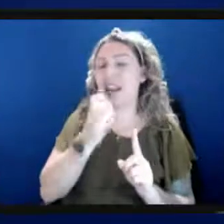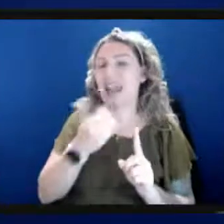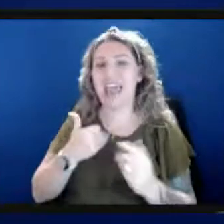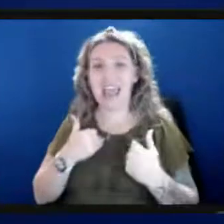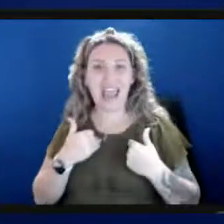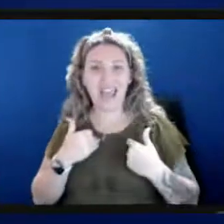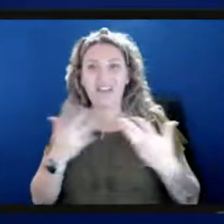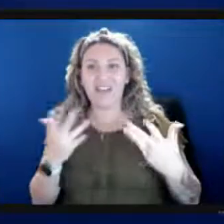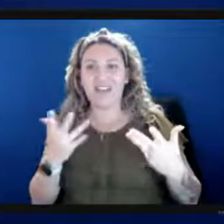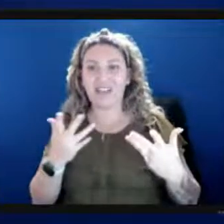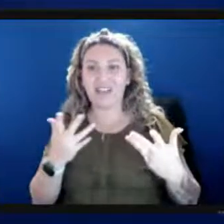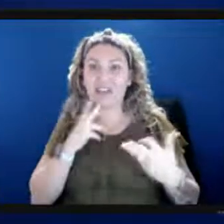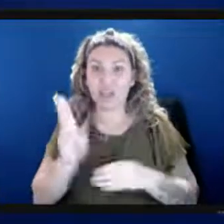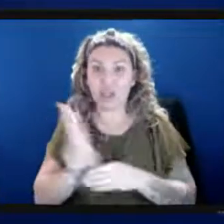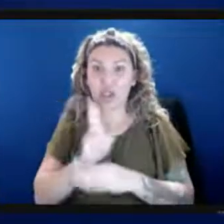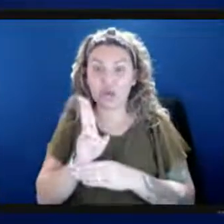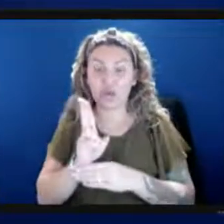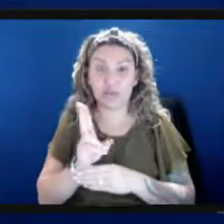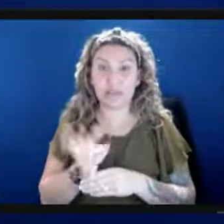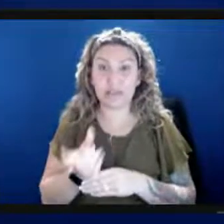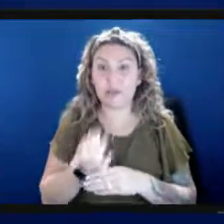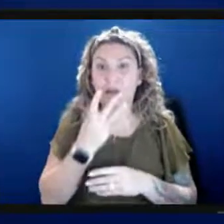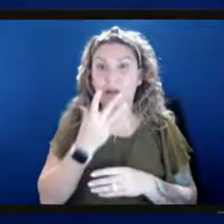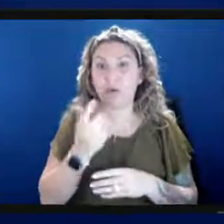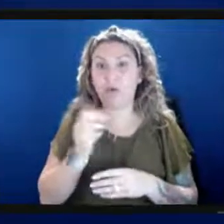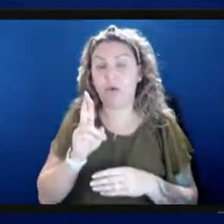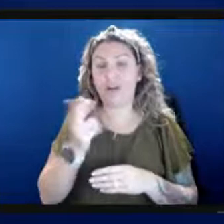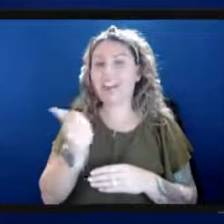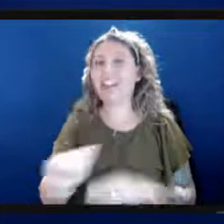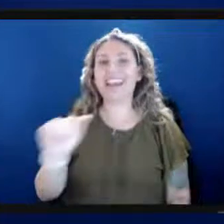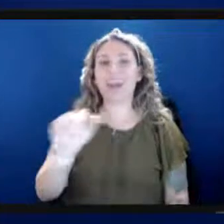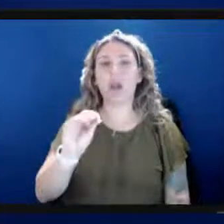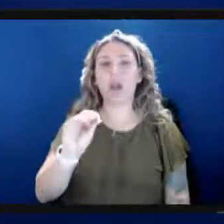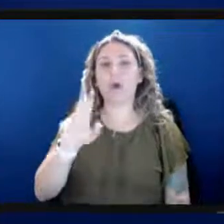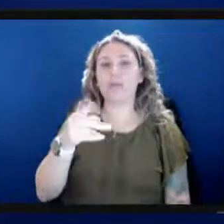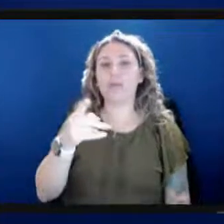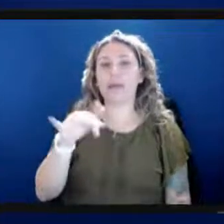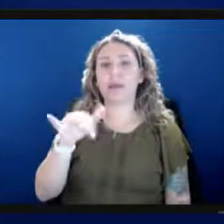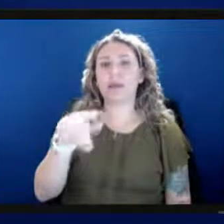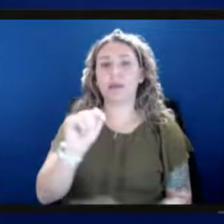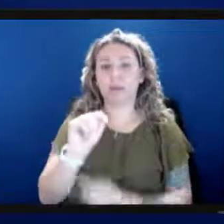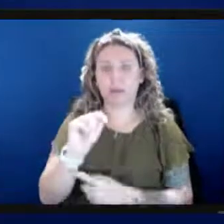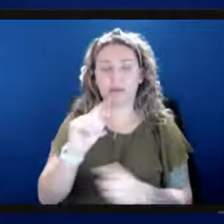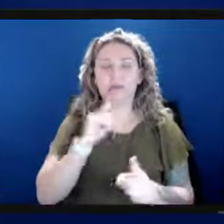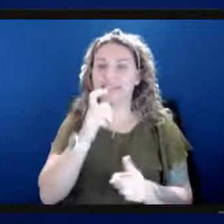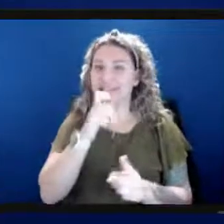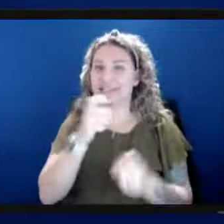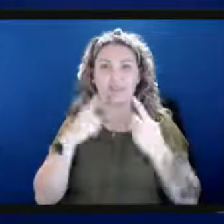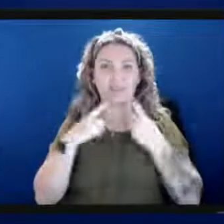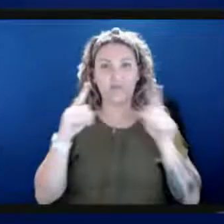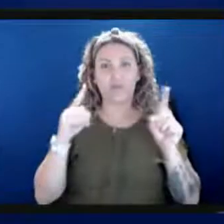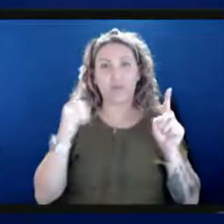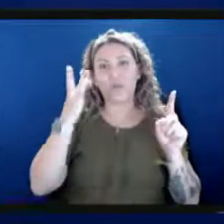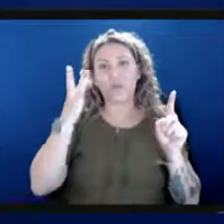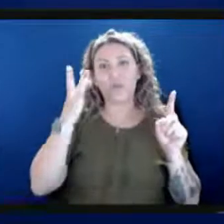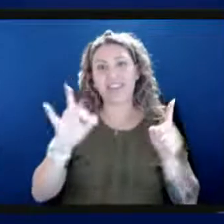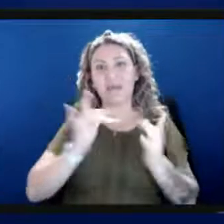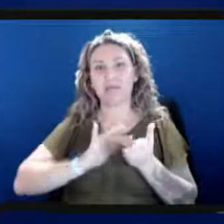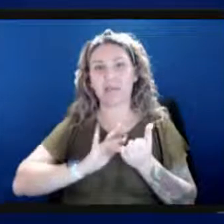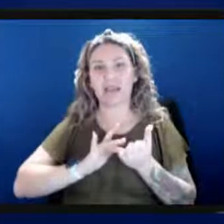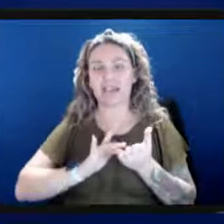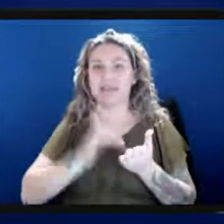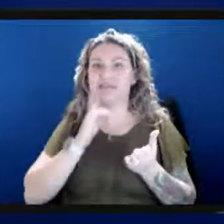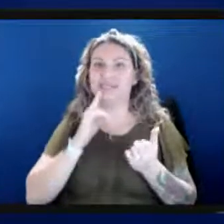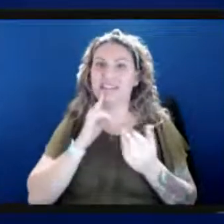ends up using an opiate or any opioid drug on top of it, it doesn't work because this medication is again very tightly bound